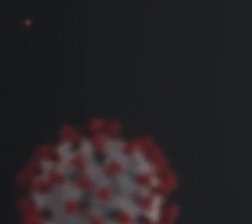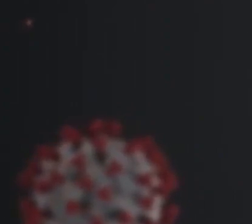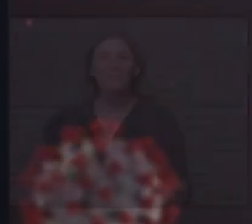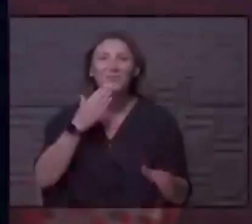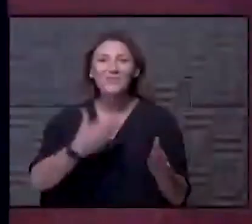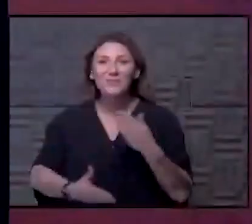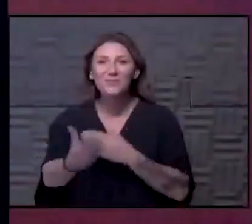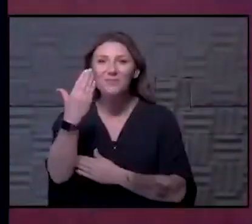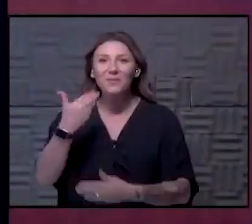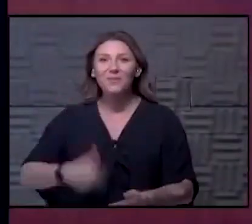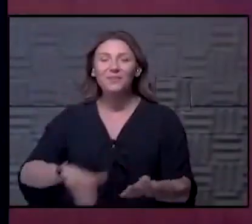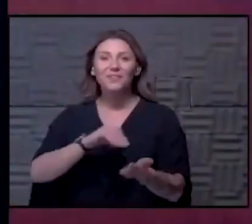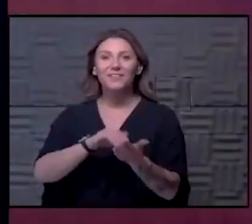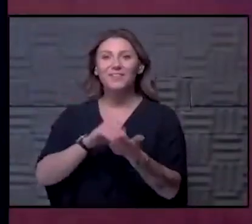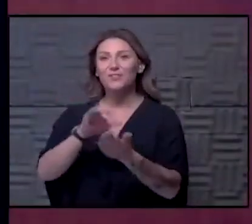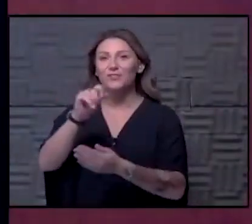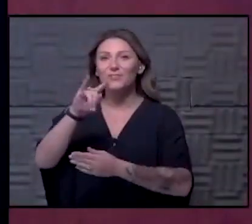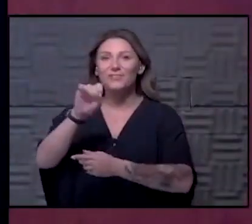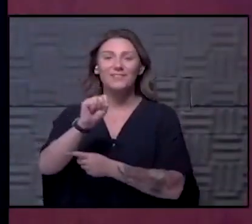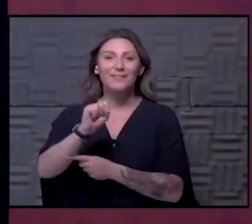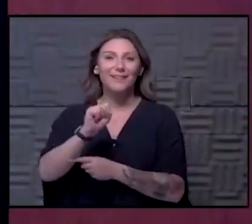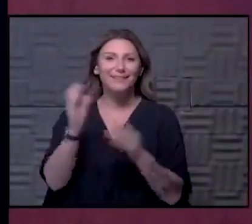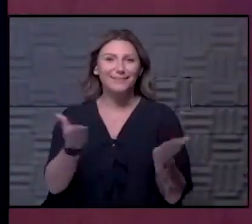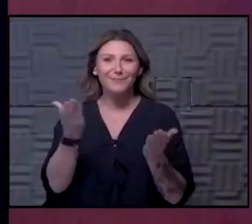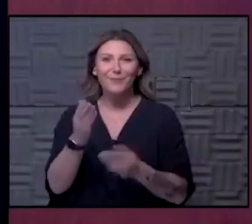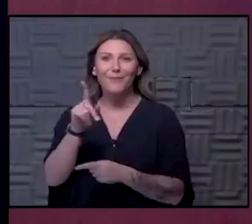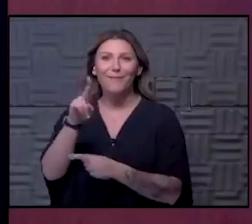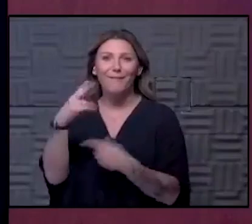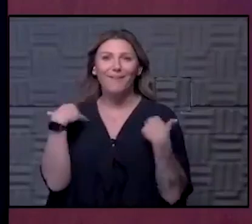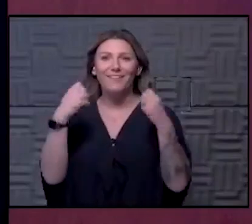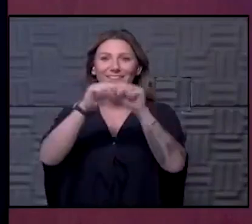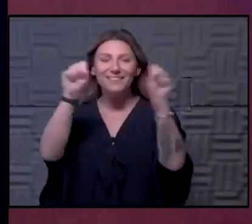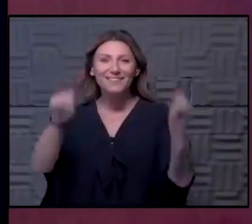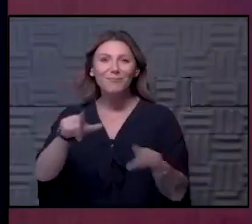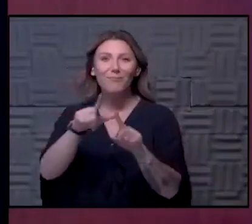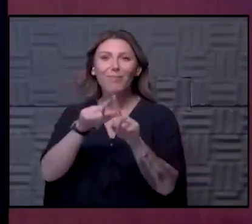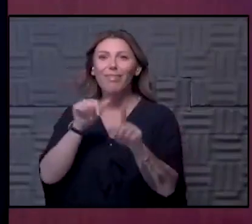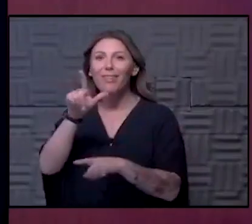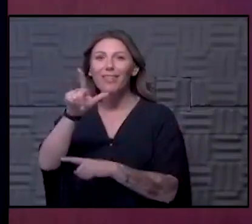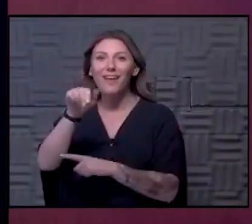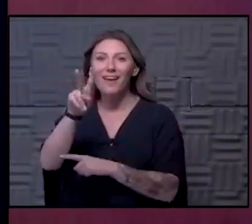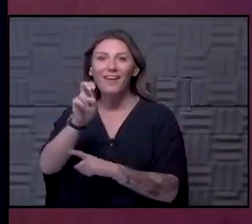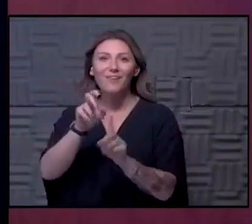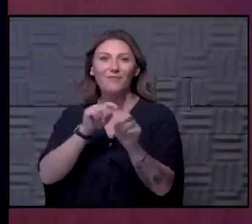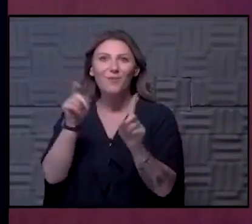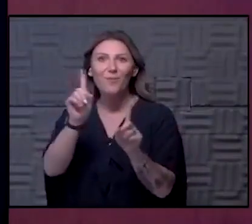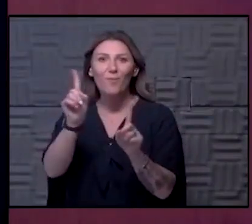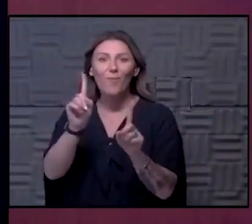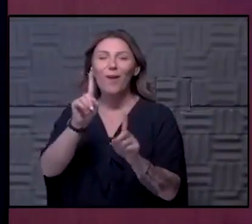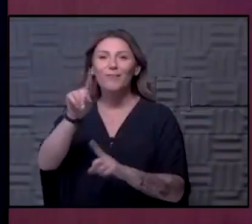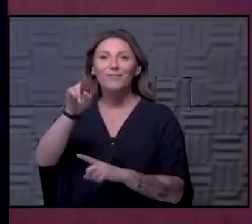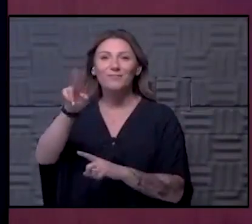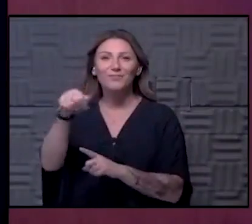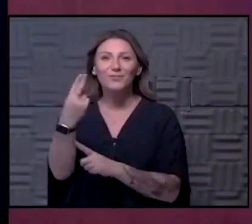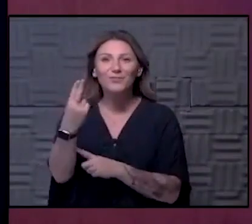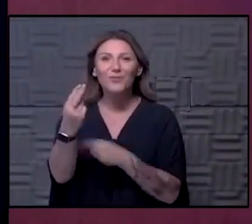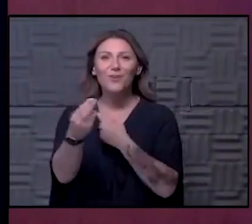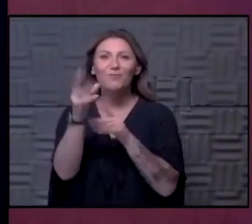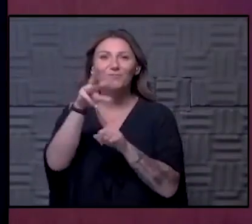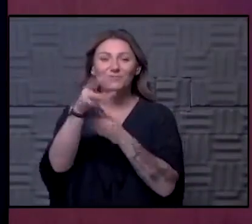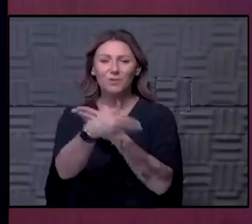Hey, good morning. This is Steve Stites, Chief Medical Officer here at the University of Kansas Health System, broadcasting live with you from the Dolph Simons Family Studio. Delighted to be back with you